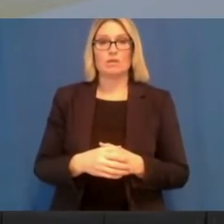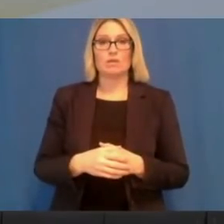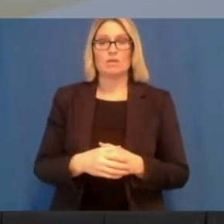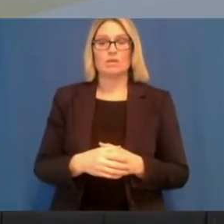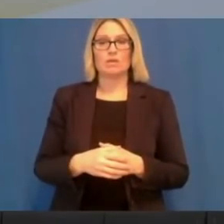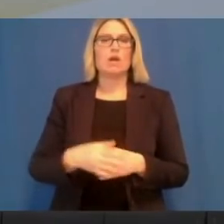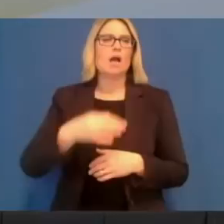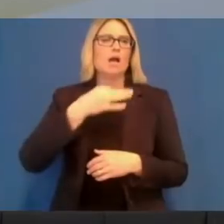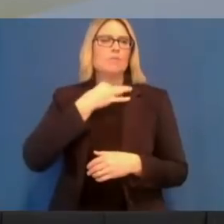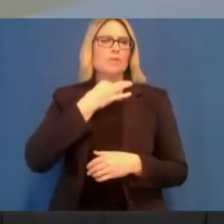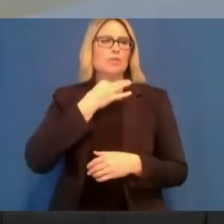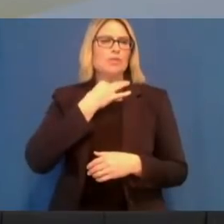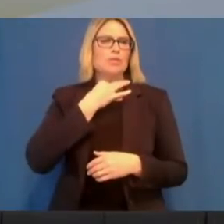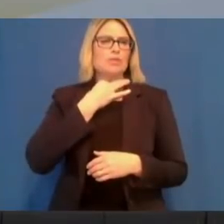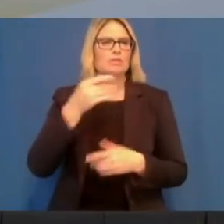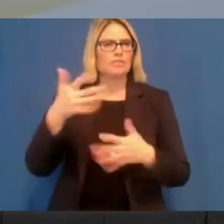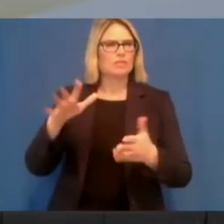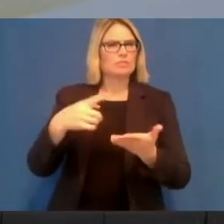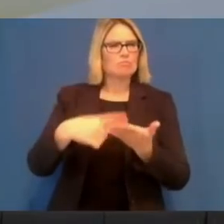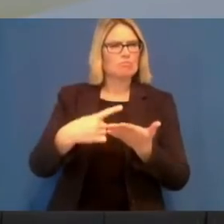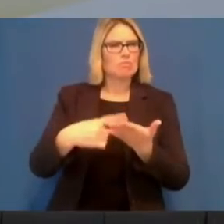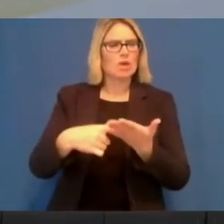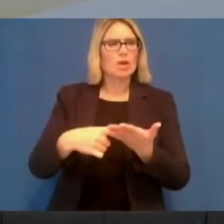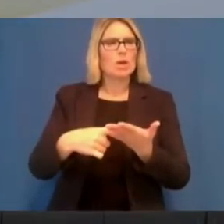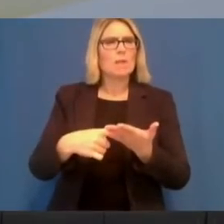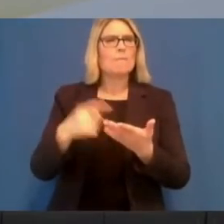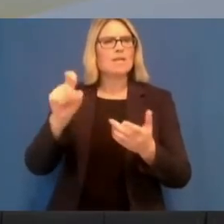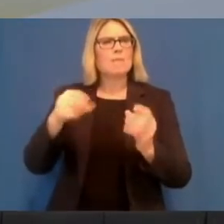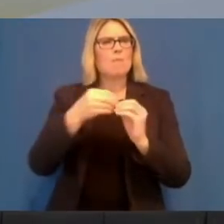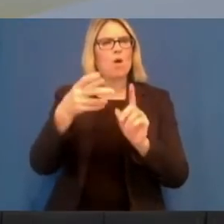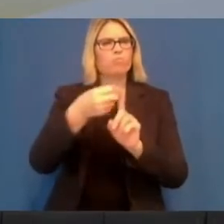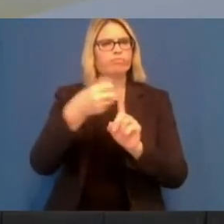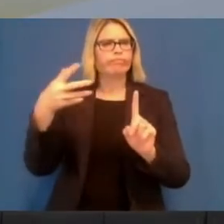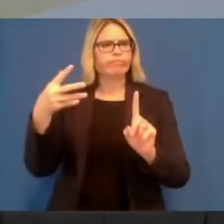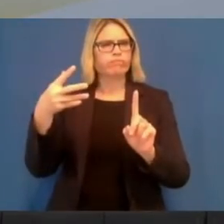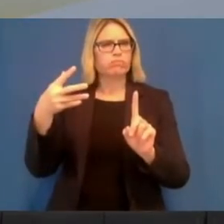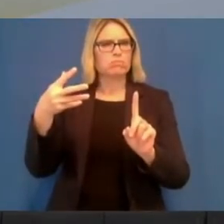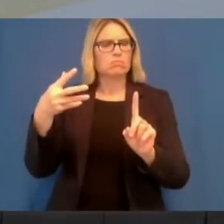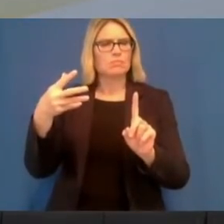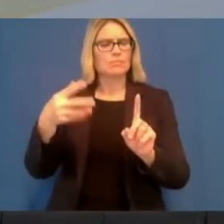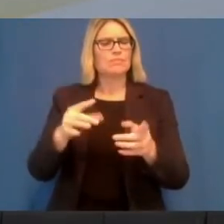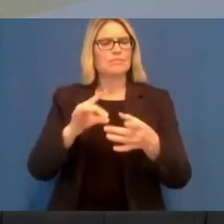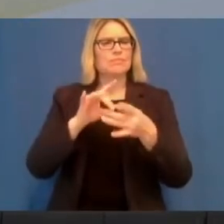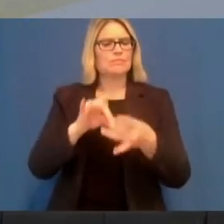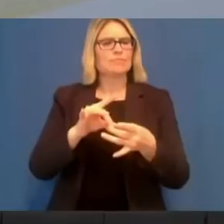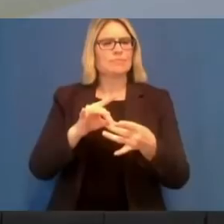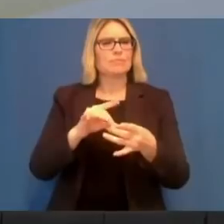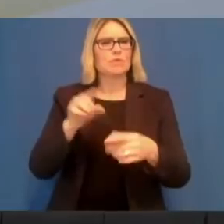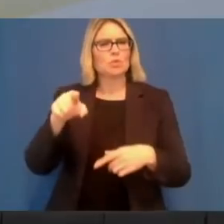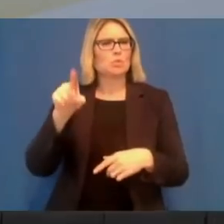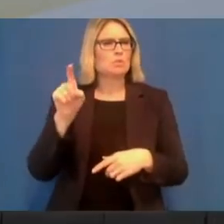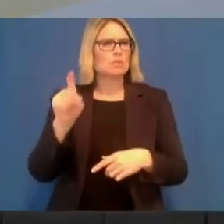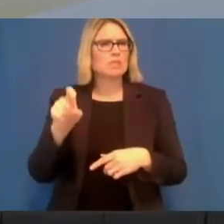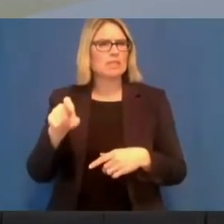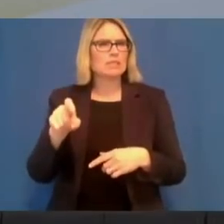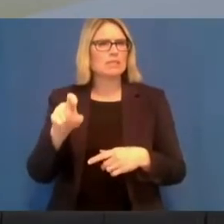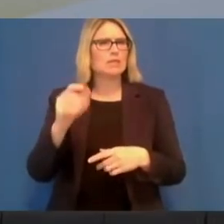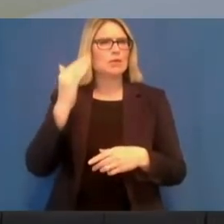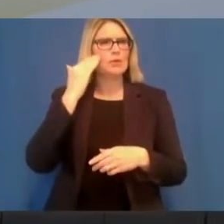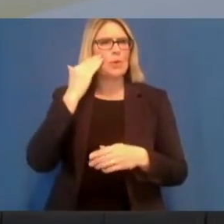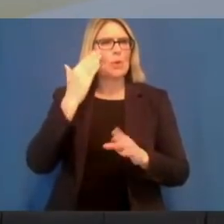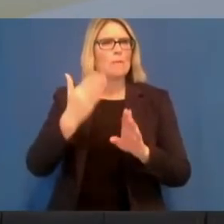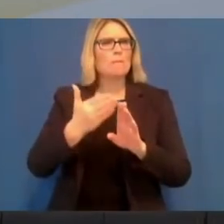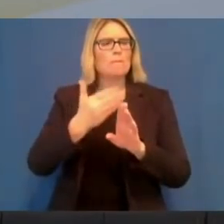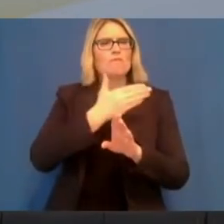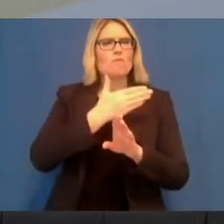on, but I'm wondering if you can elaborate on what you would need to do or to know before this would be